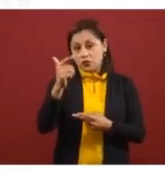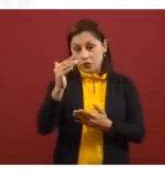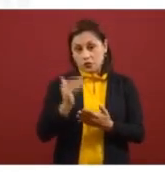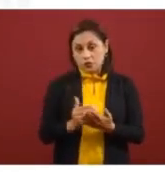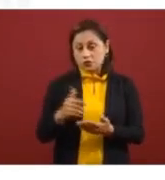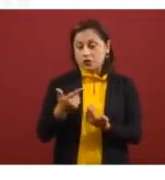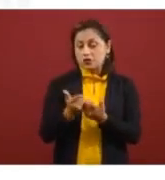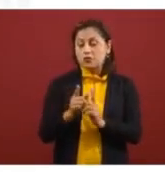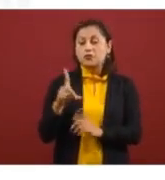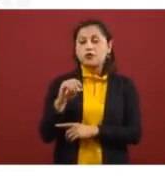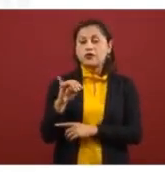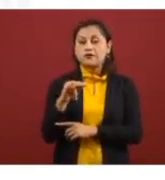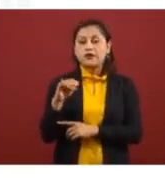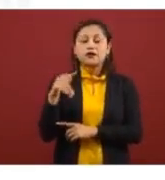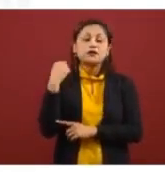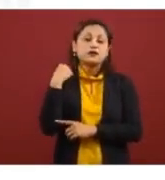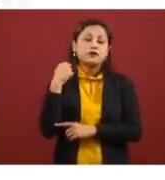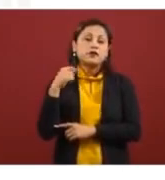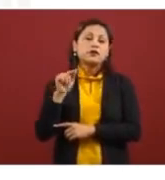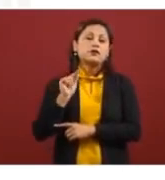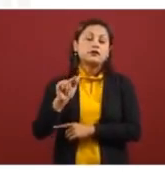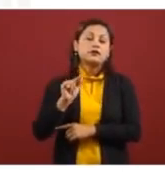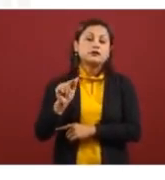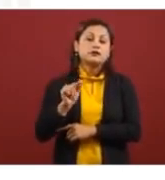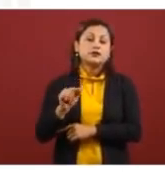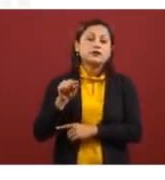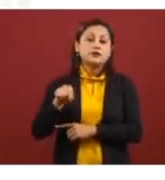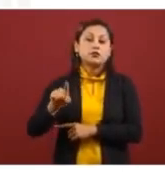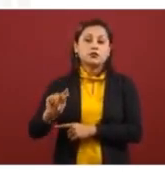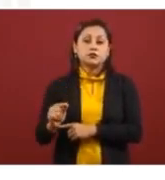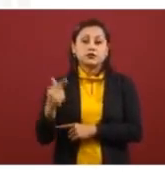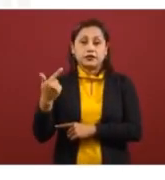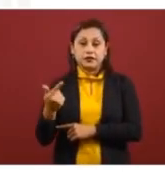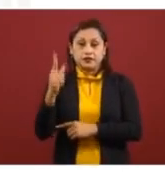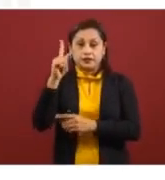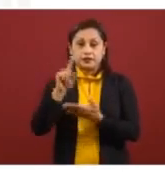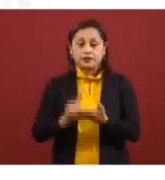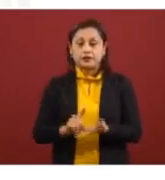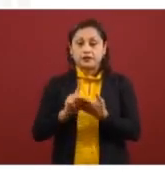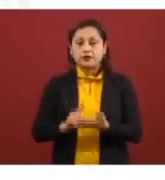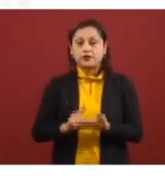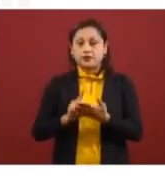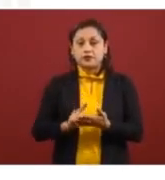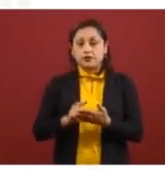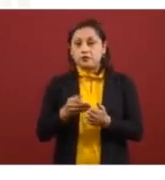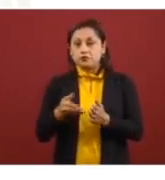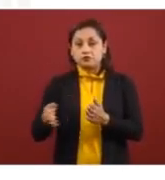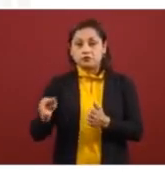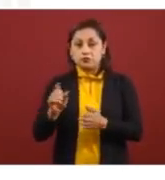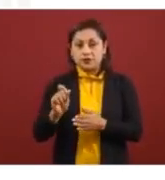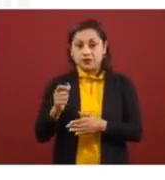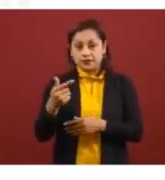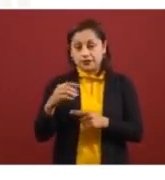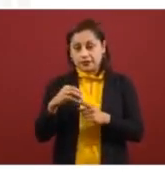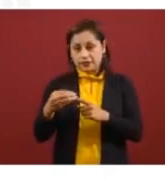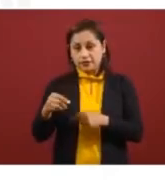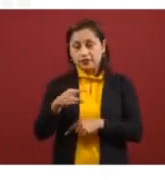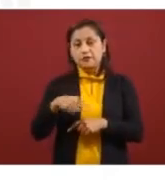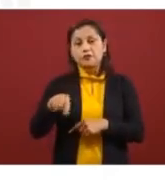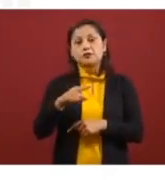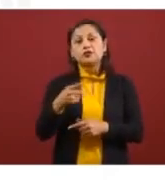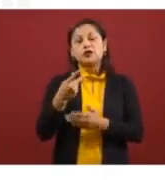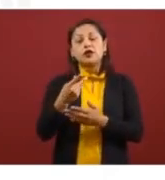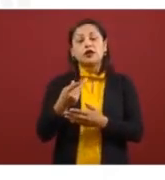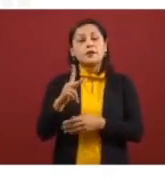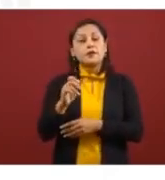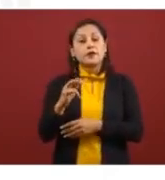and that is Culiacán. And then Centro Tabasco is the lowest, 17 in Centro